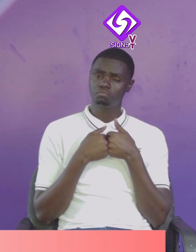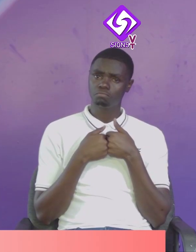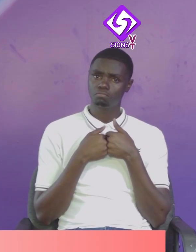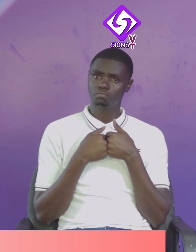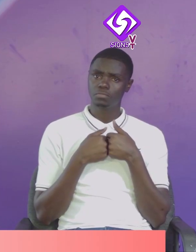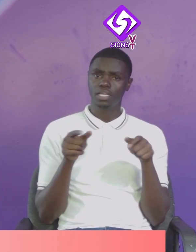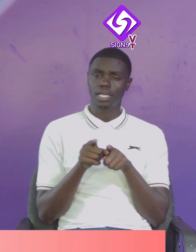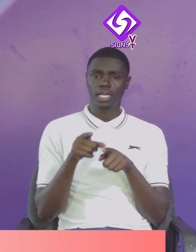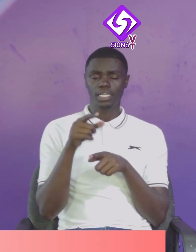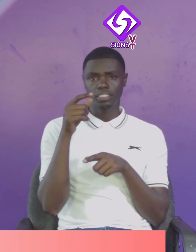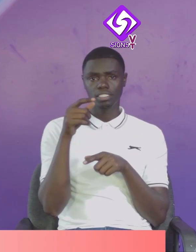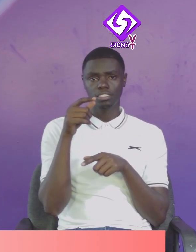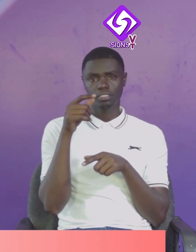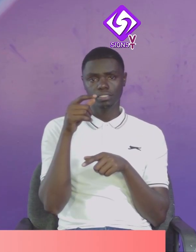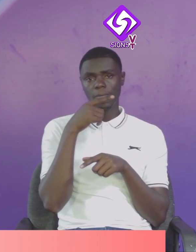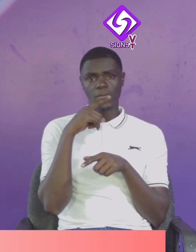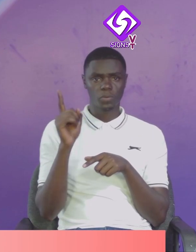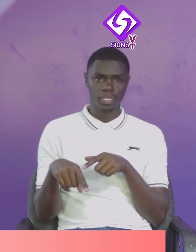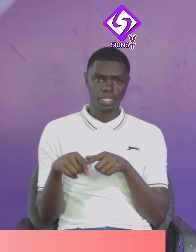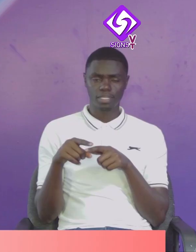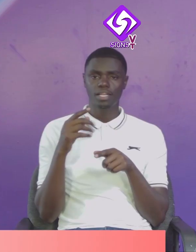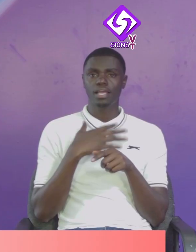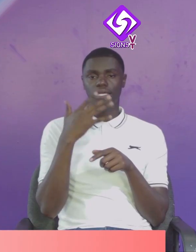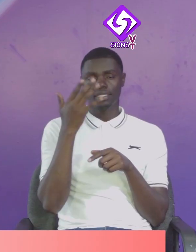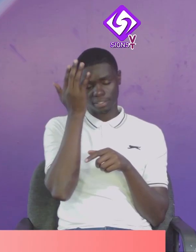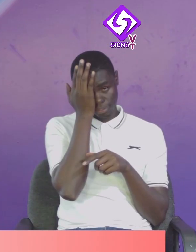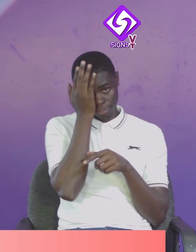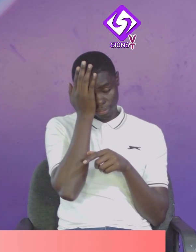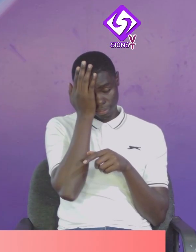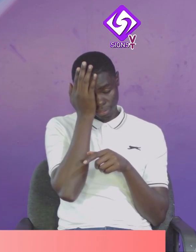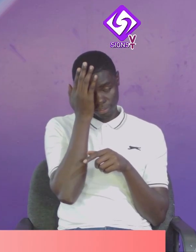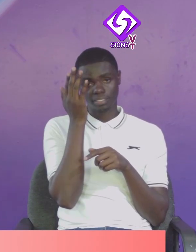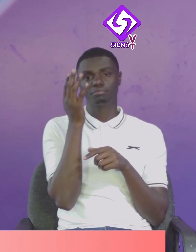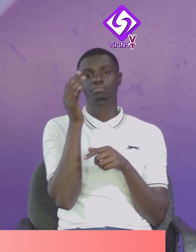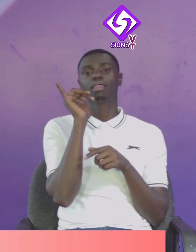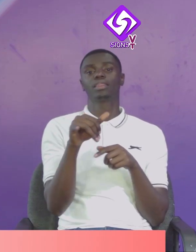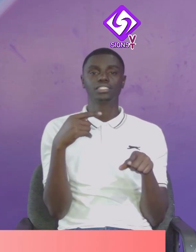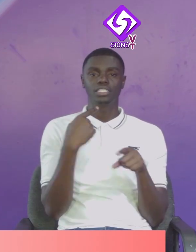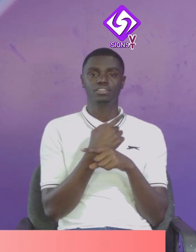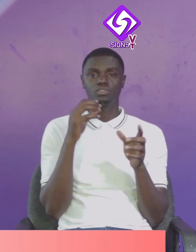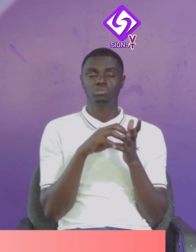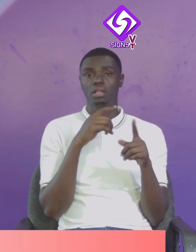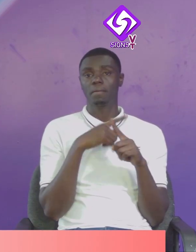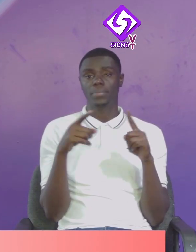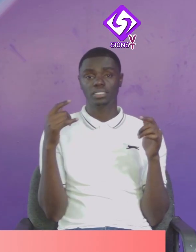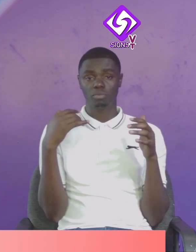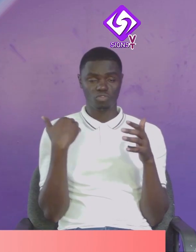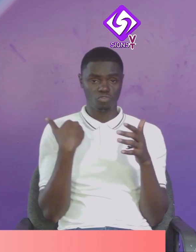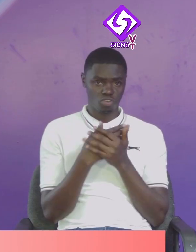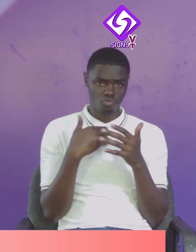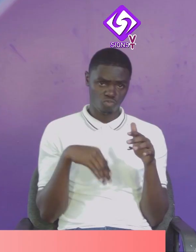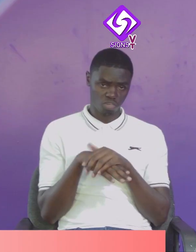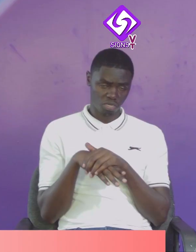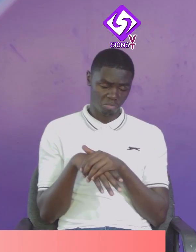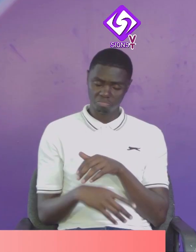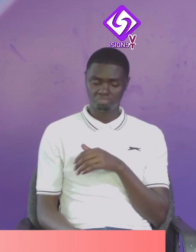as Ukraine, the likes of Israel, that's a different situation. That's a different situation. But now, when it comes to matters